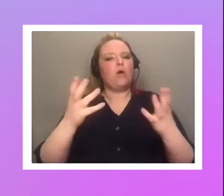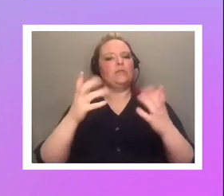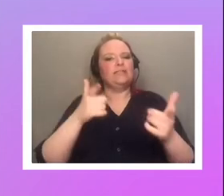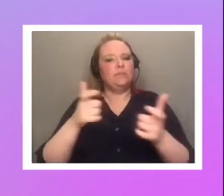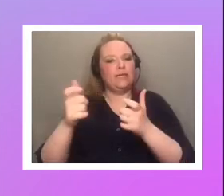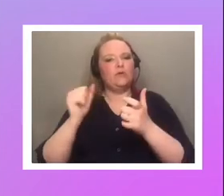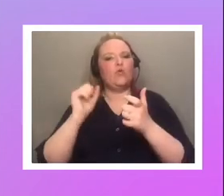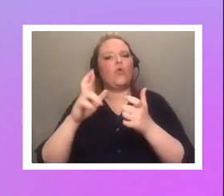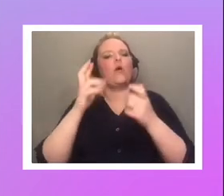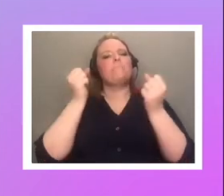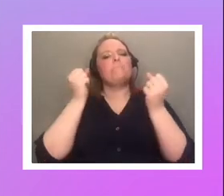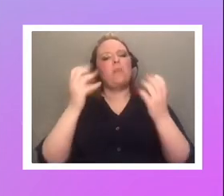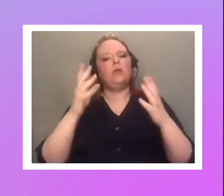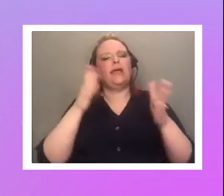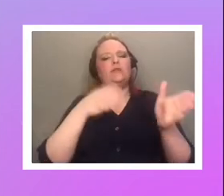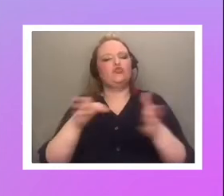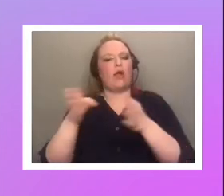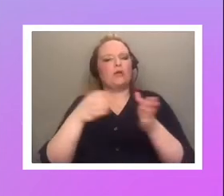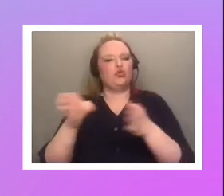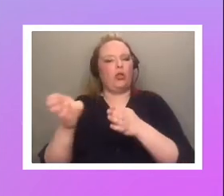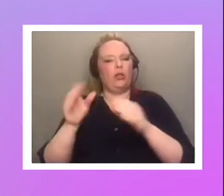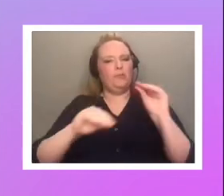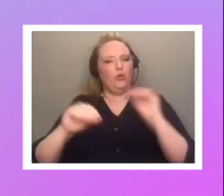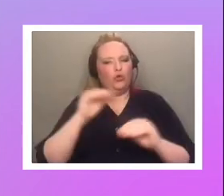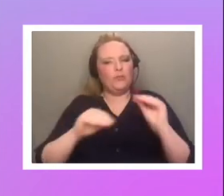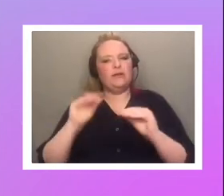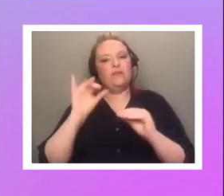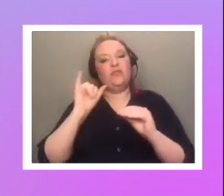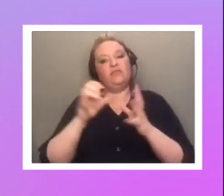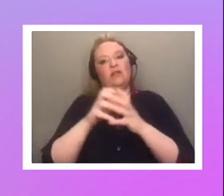multi-directional movement. That's kind of a mouthful.